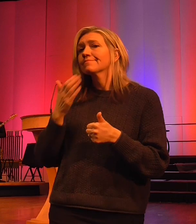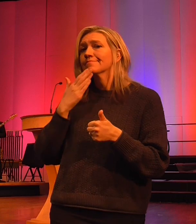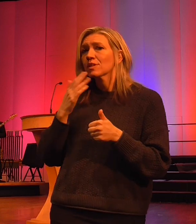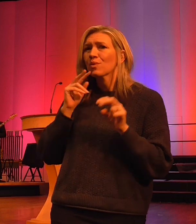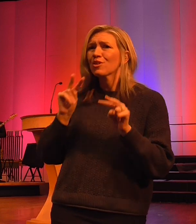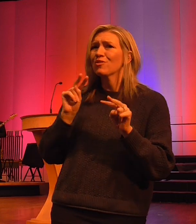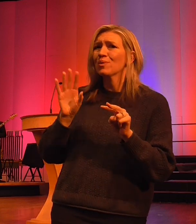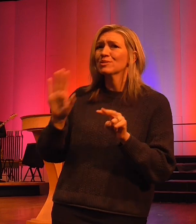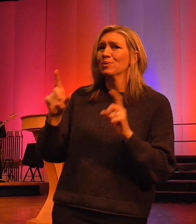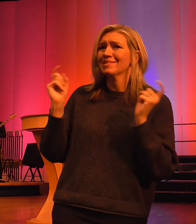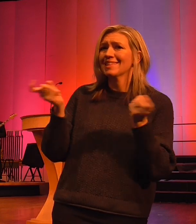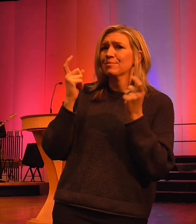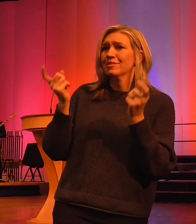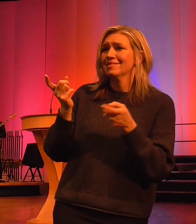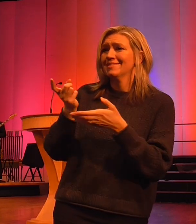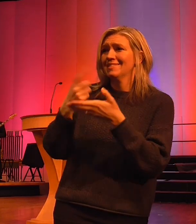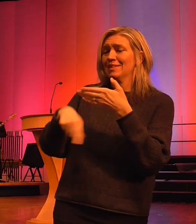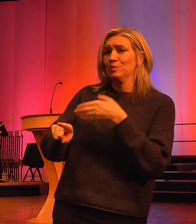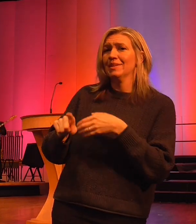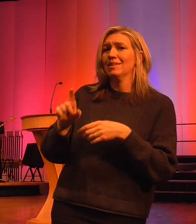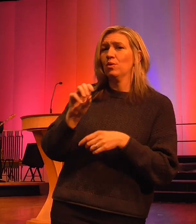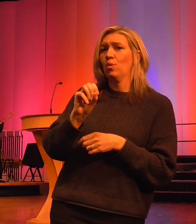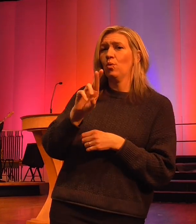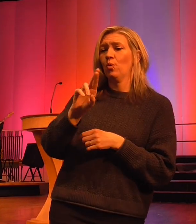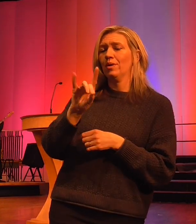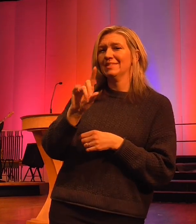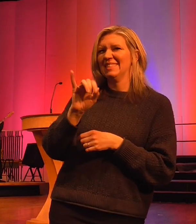weekend. It'll be wonderful. Yeah, it'll be great.